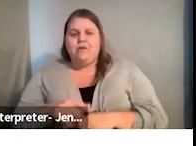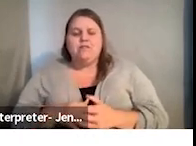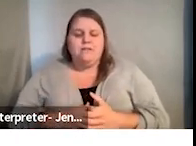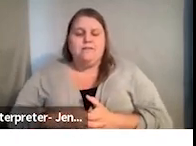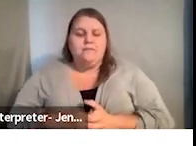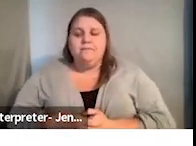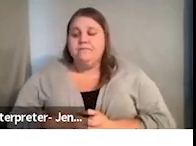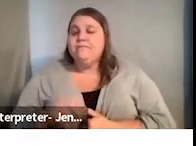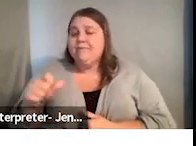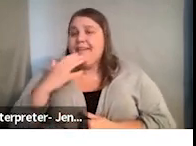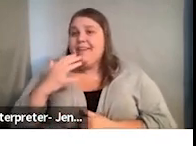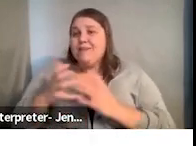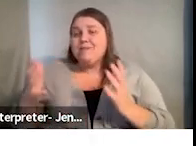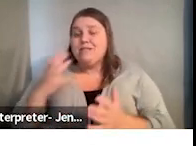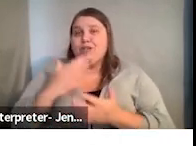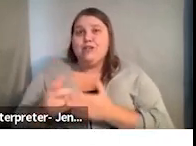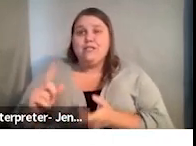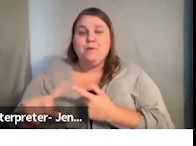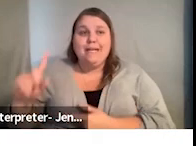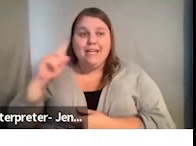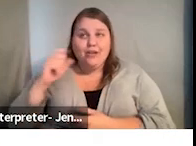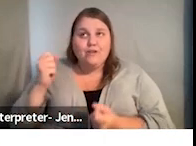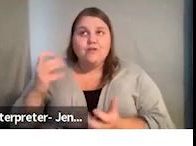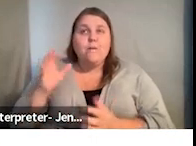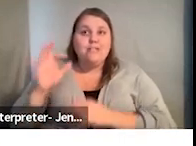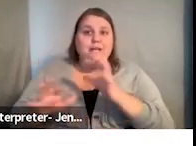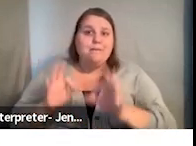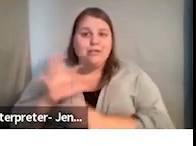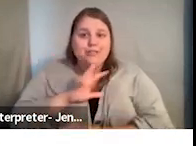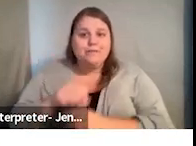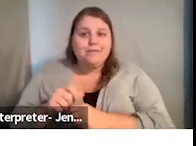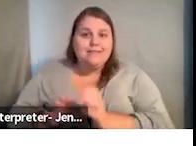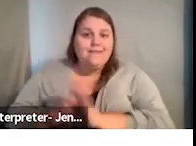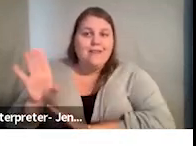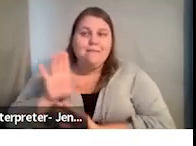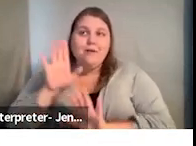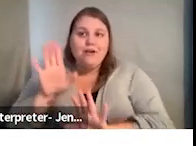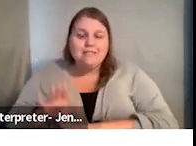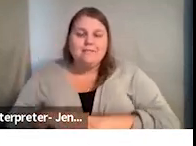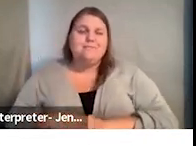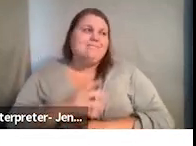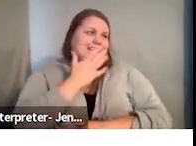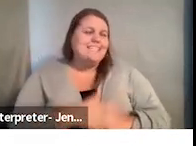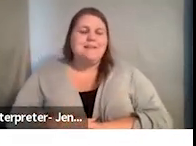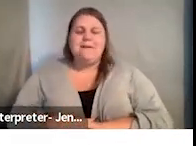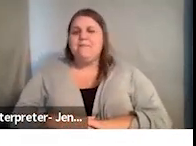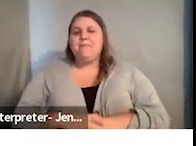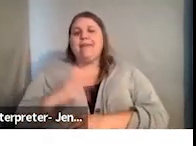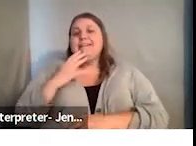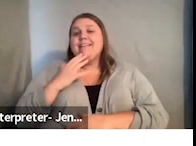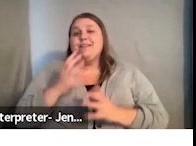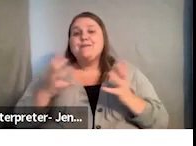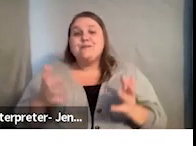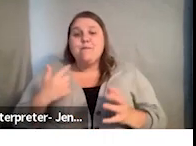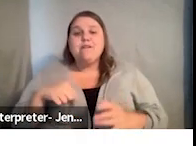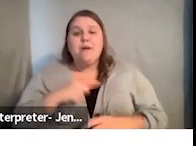very much. It's good to hear you had so much input to develop that. That's awesome. Thanks. Thank you so much. We